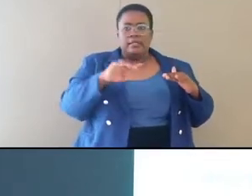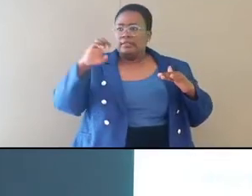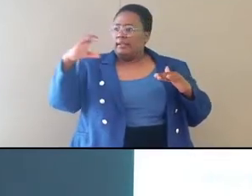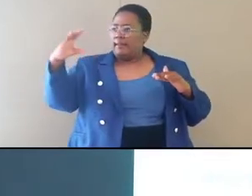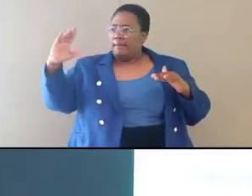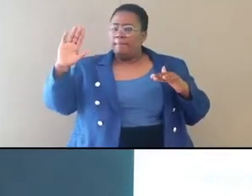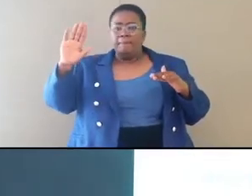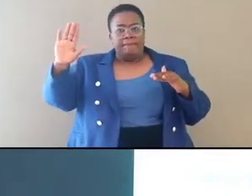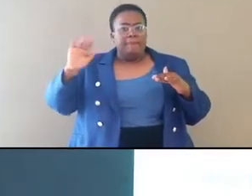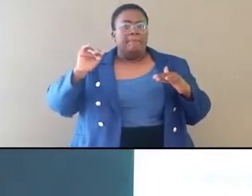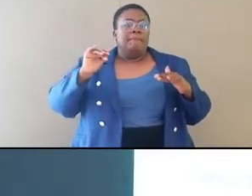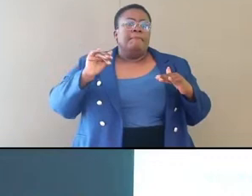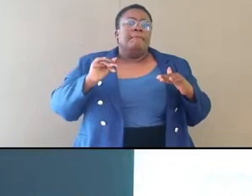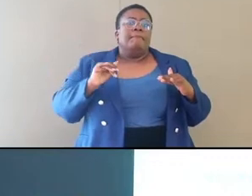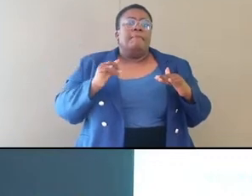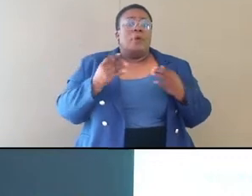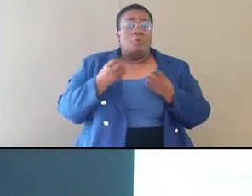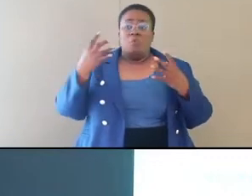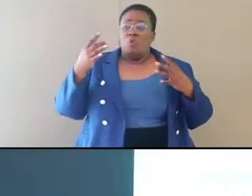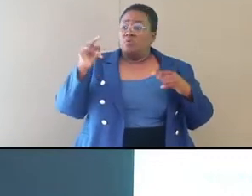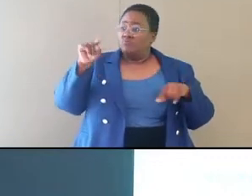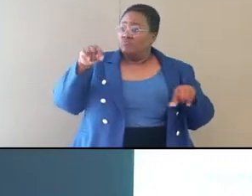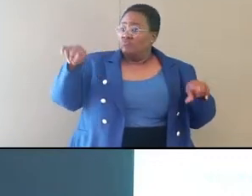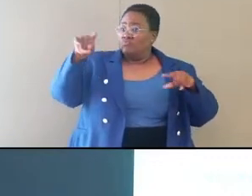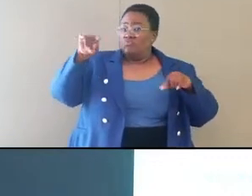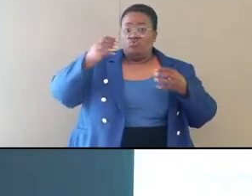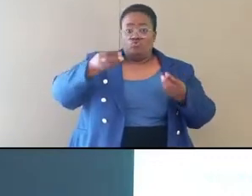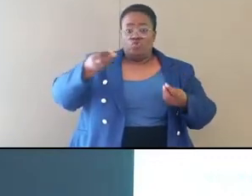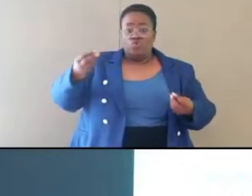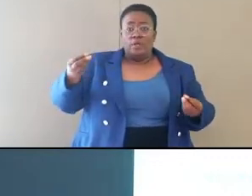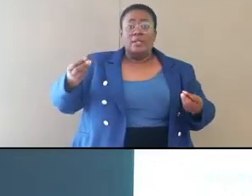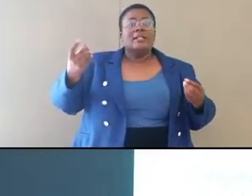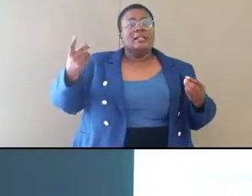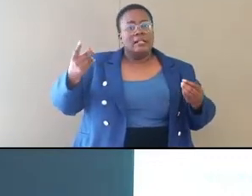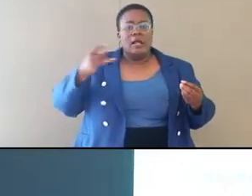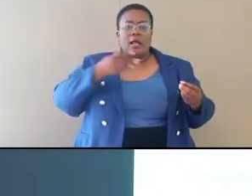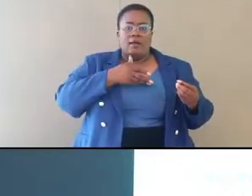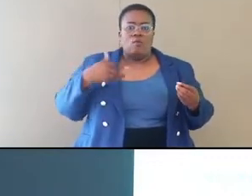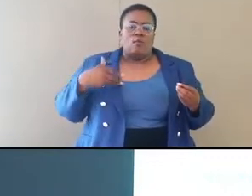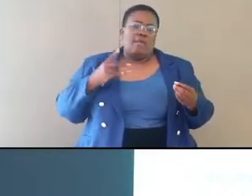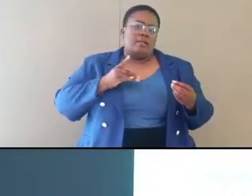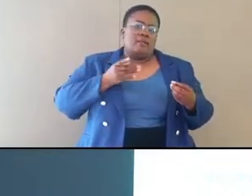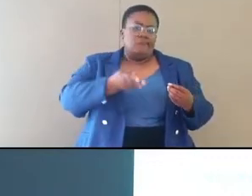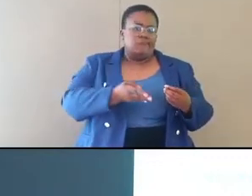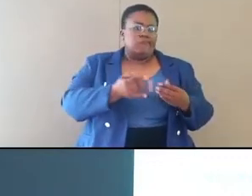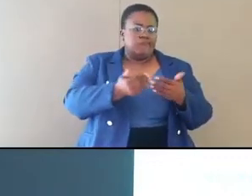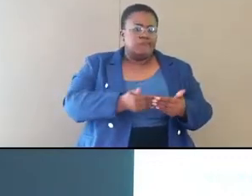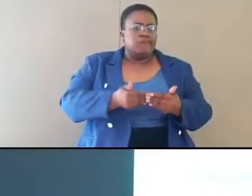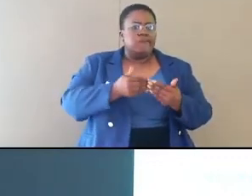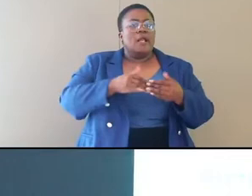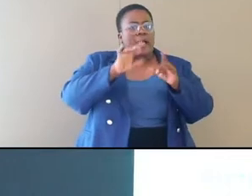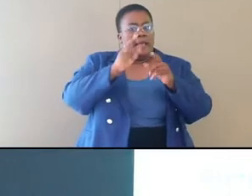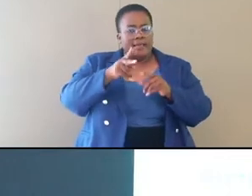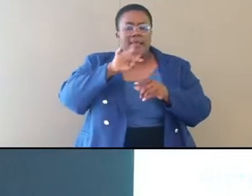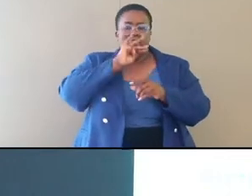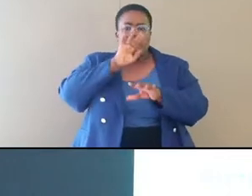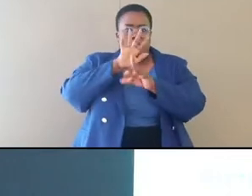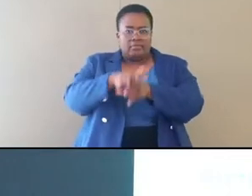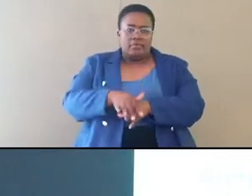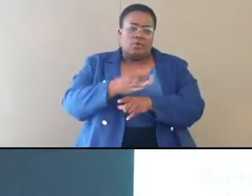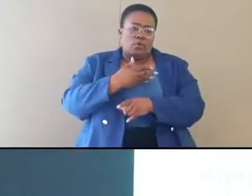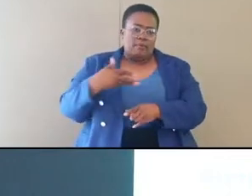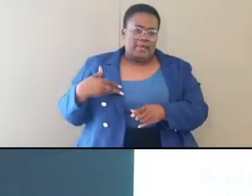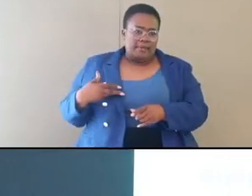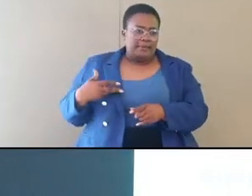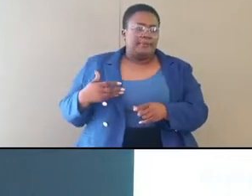-ones. And almost all these children are in the care of women, so indirect discrimination on the basis of women. The children worst affected